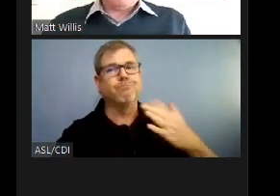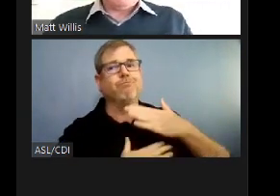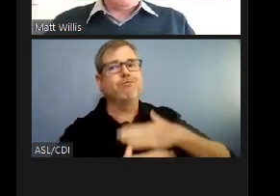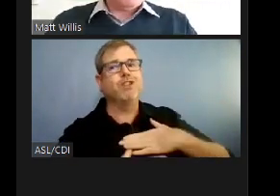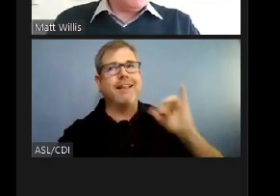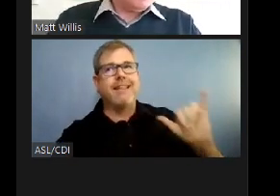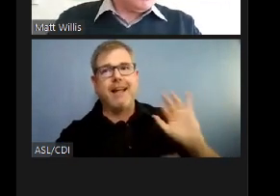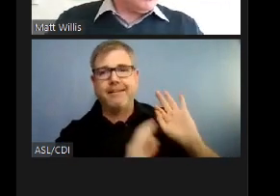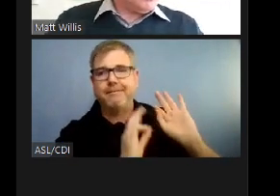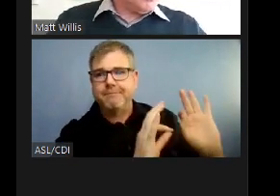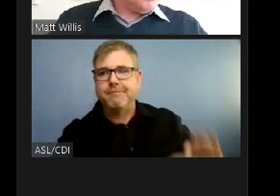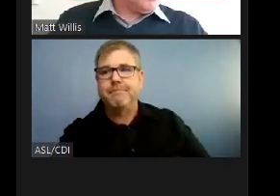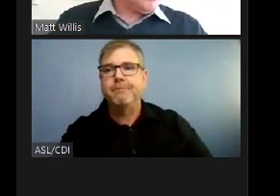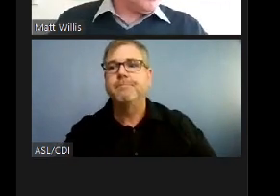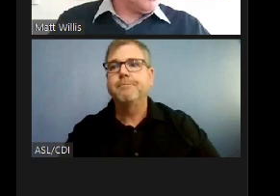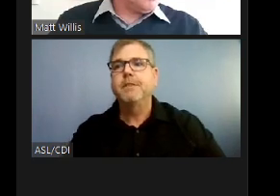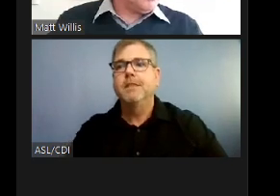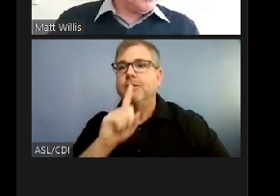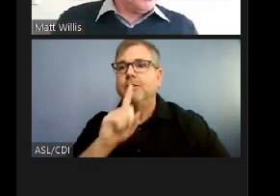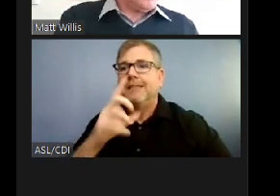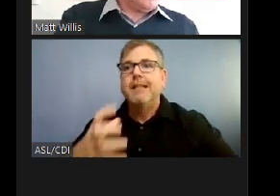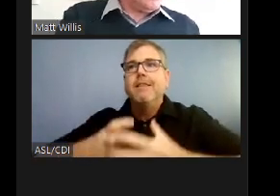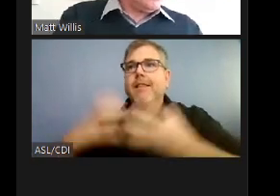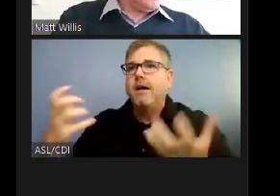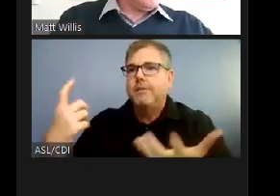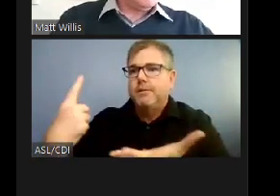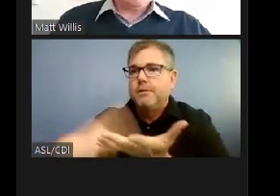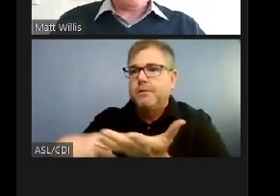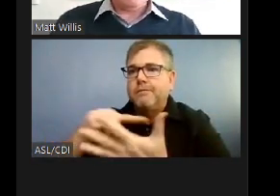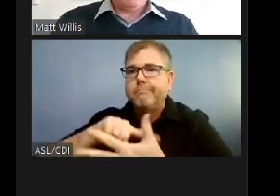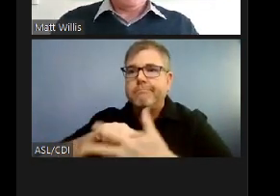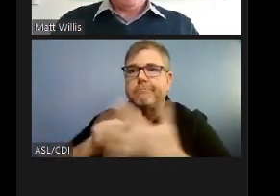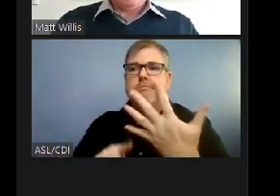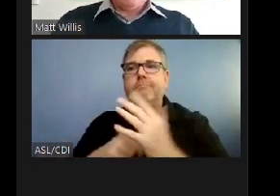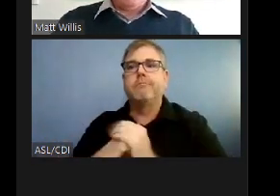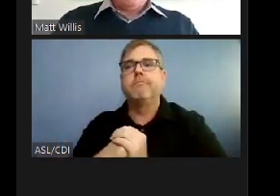cover, and we really want